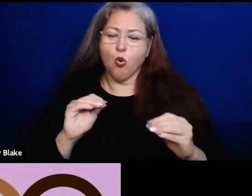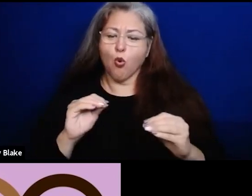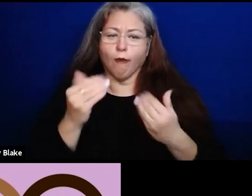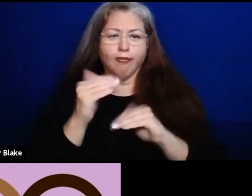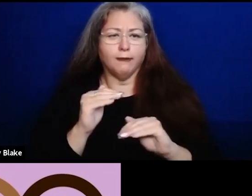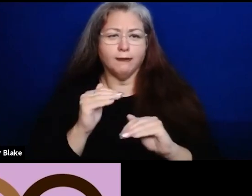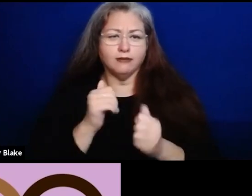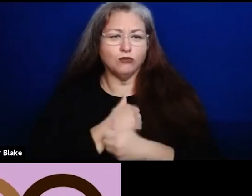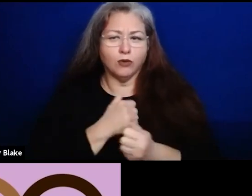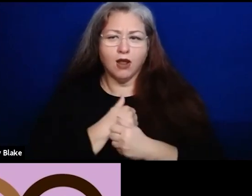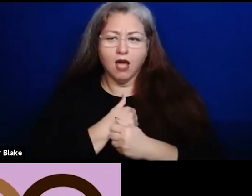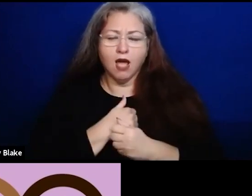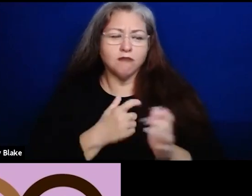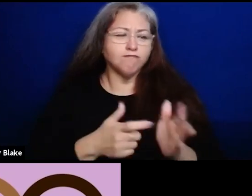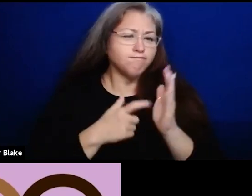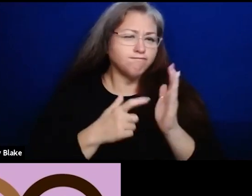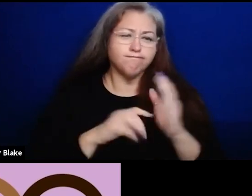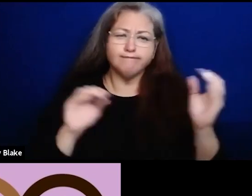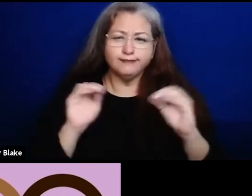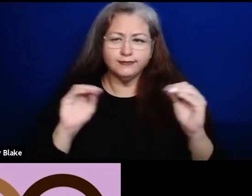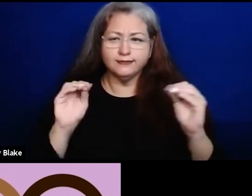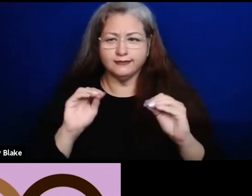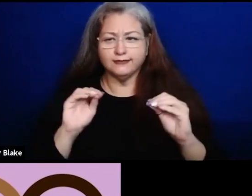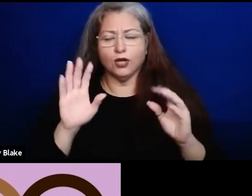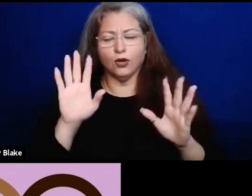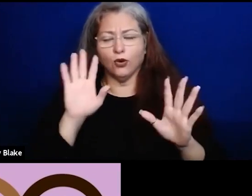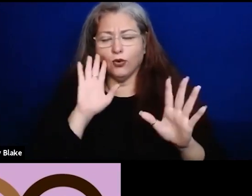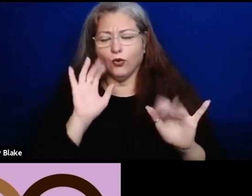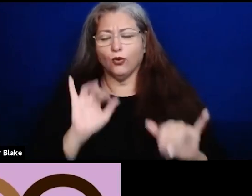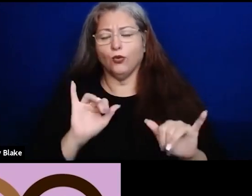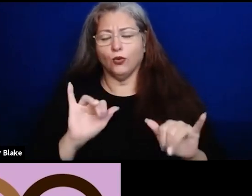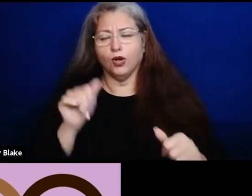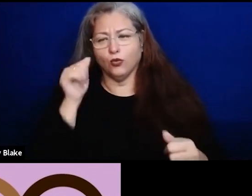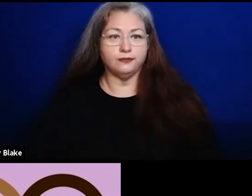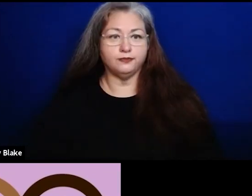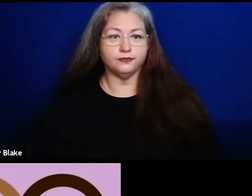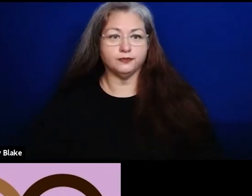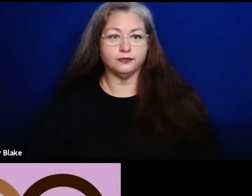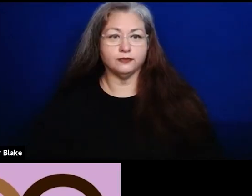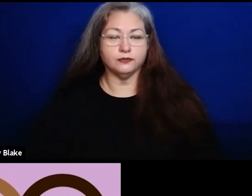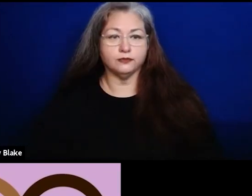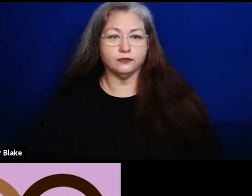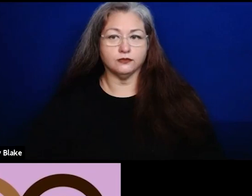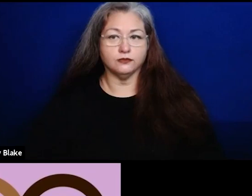and just we will remember that forever. I think